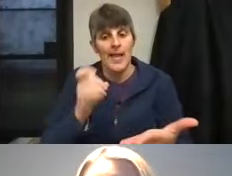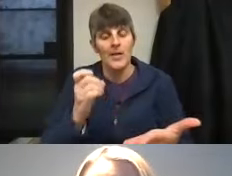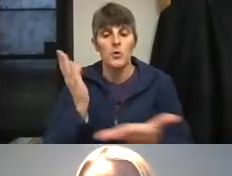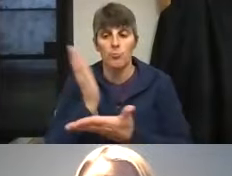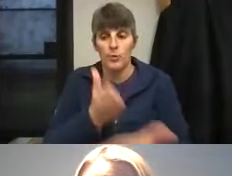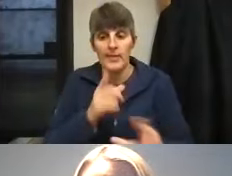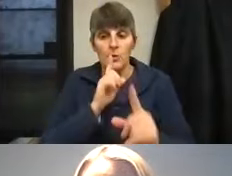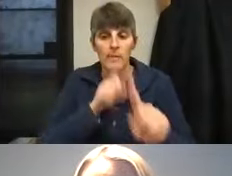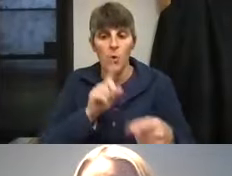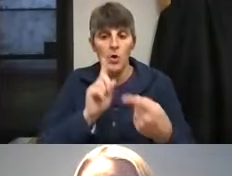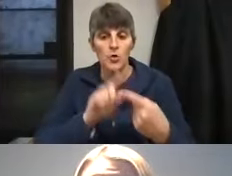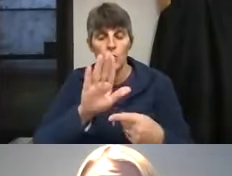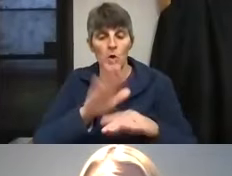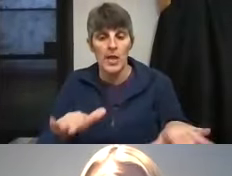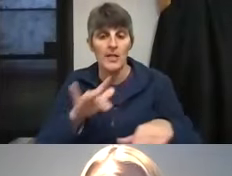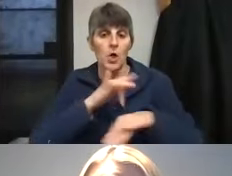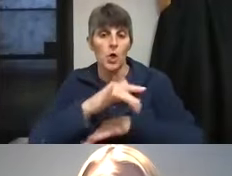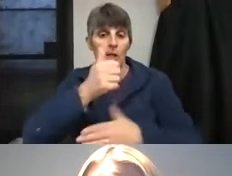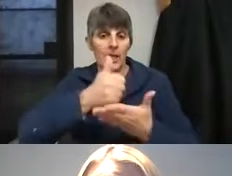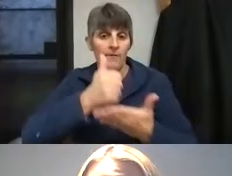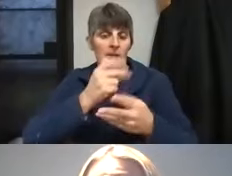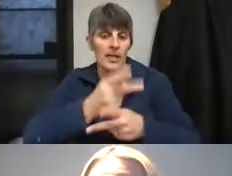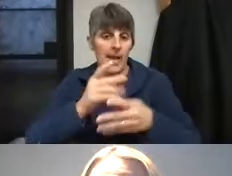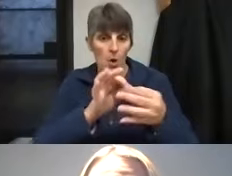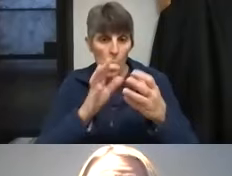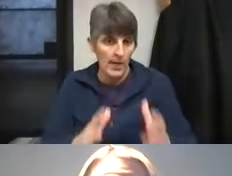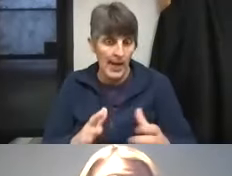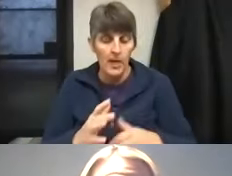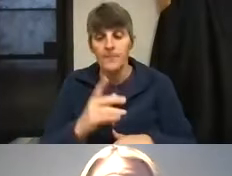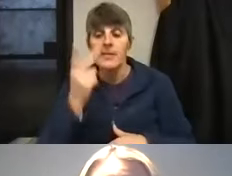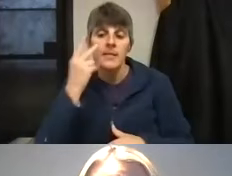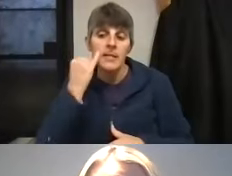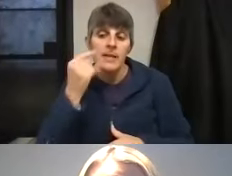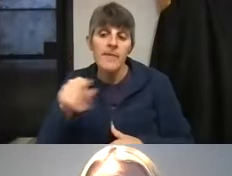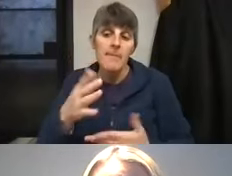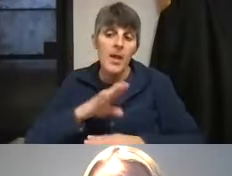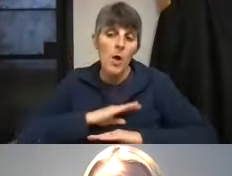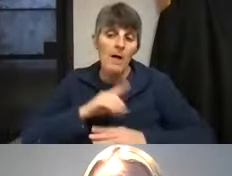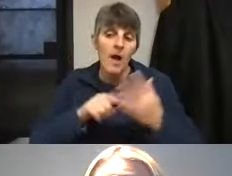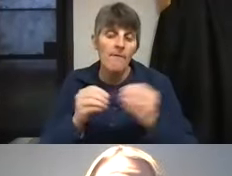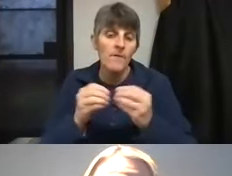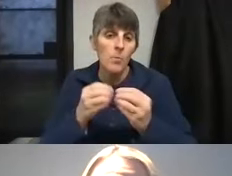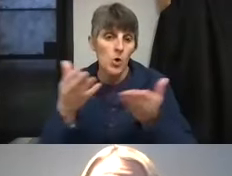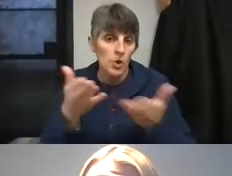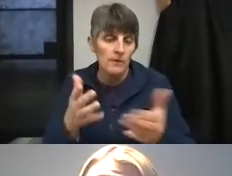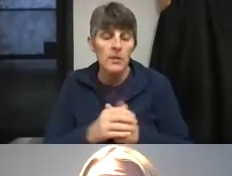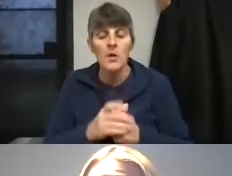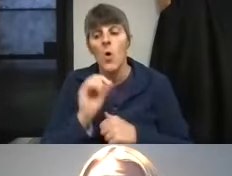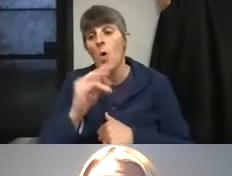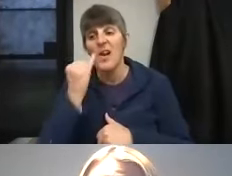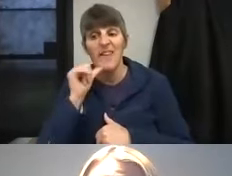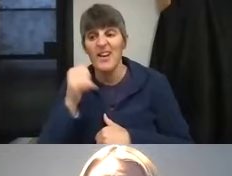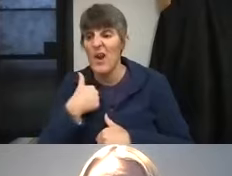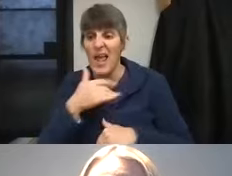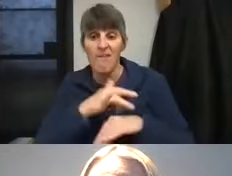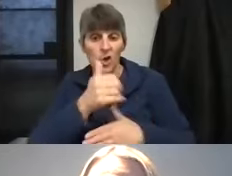this report to your child's early intervention care coordinator to see if they might qualify for more services. Or if they don't have